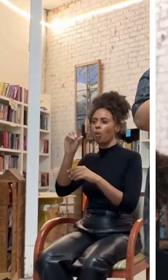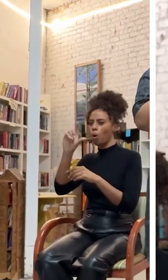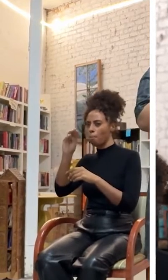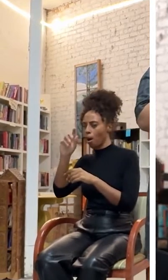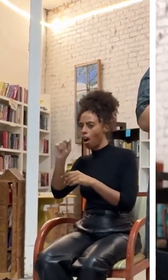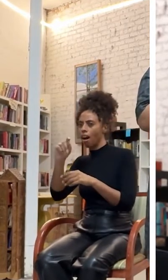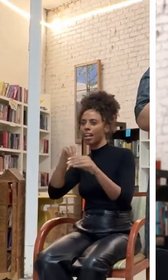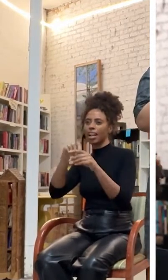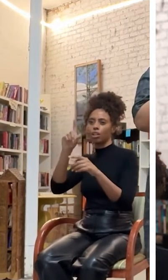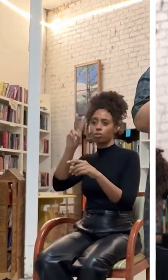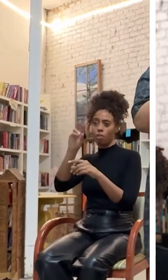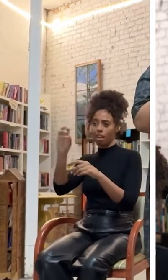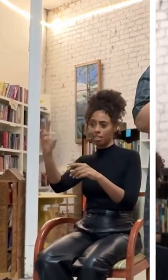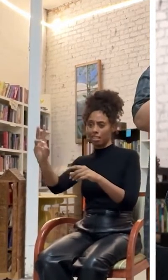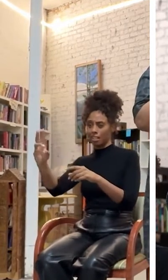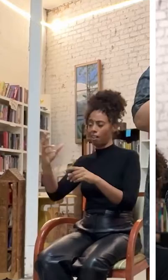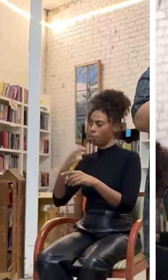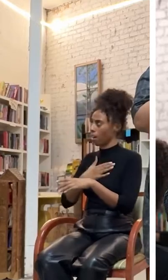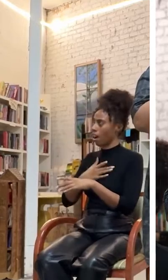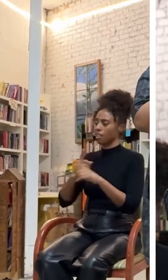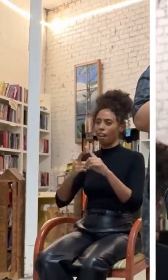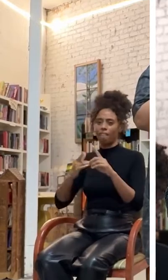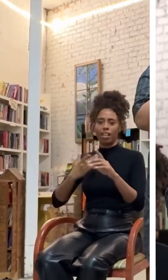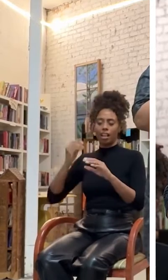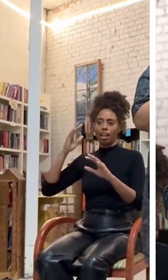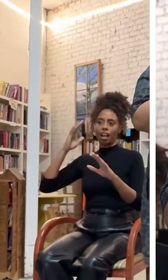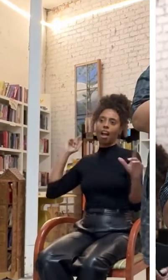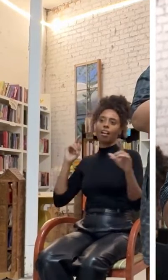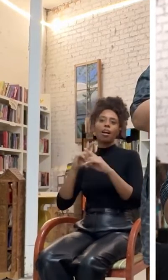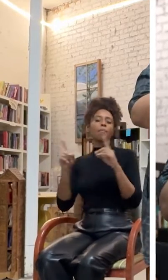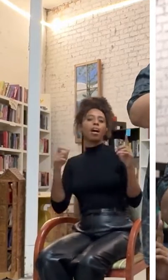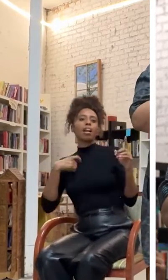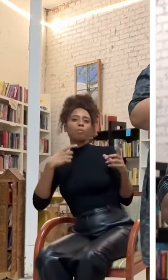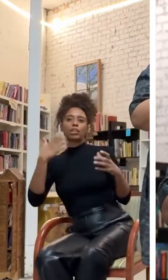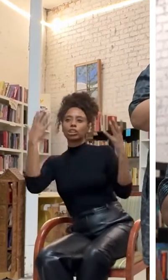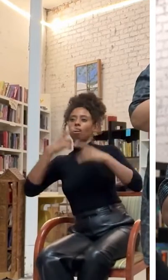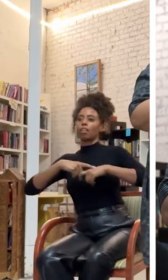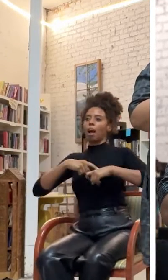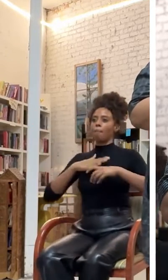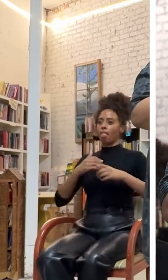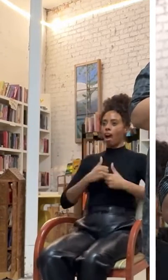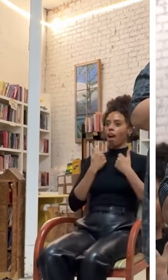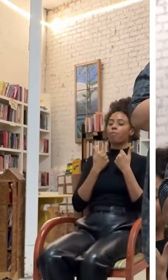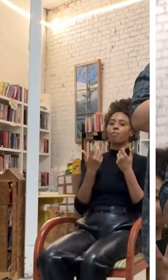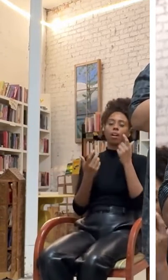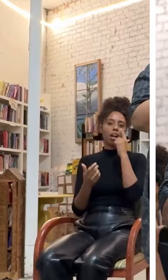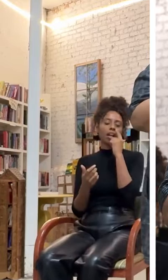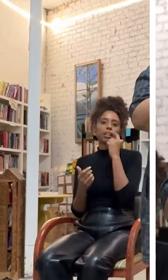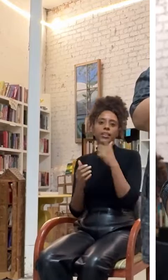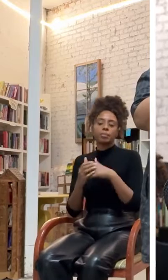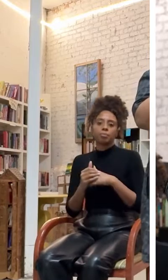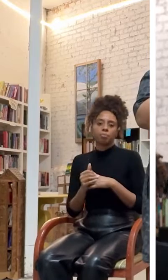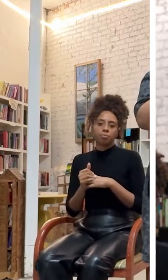whole lifetime ago. And for me personally, it was during a very dark time in my life. And